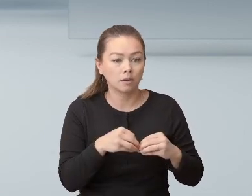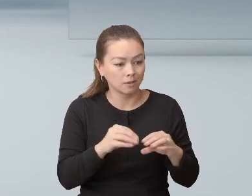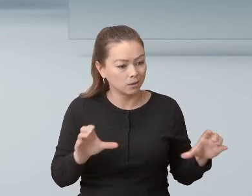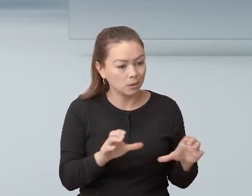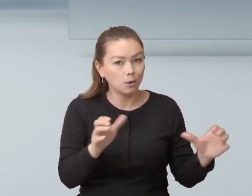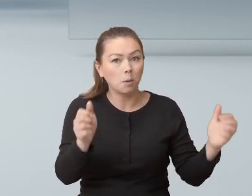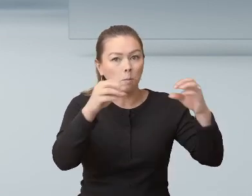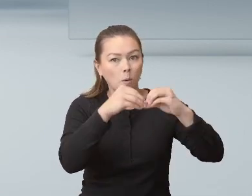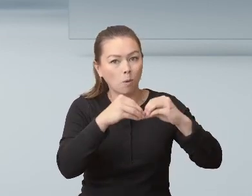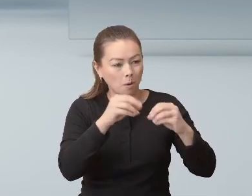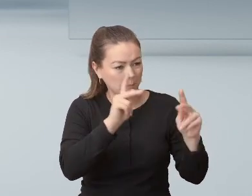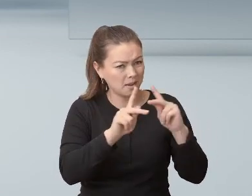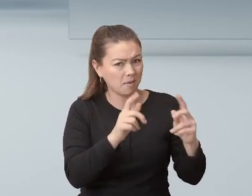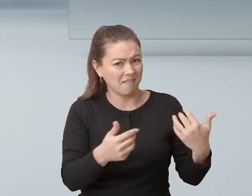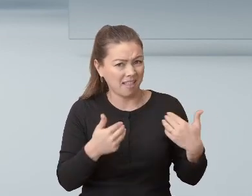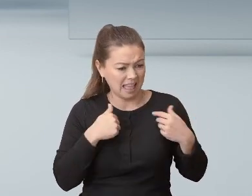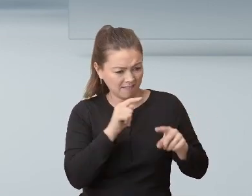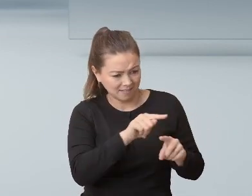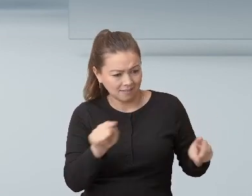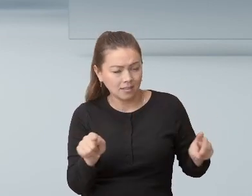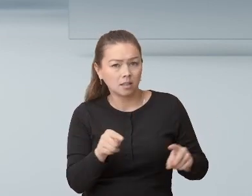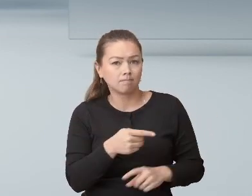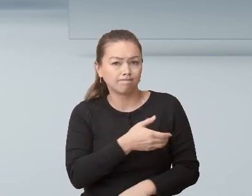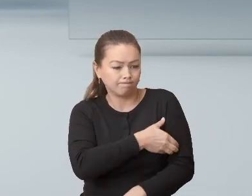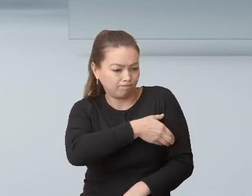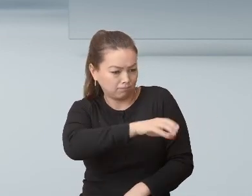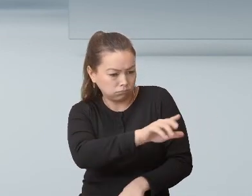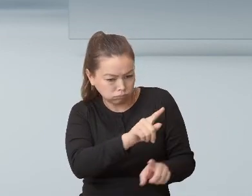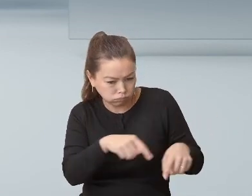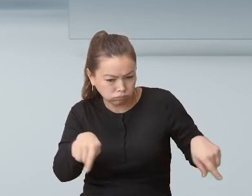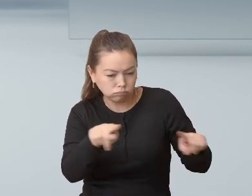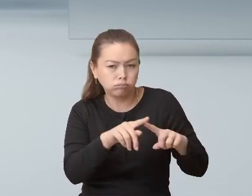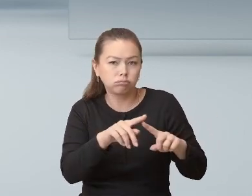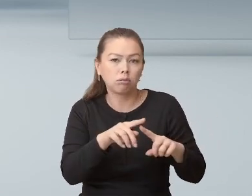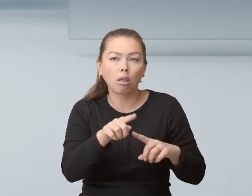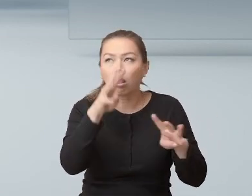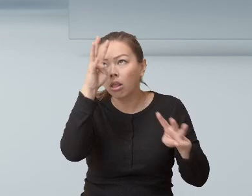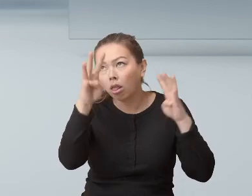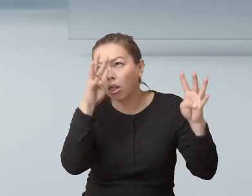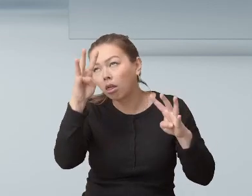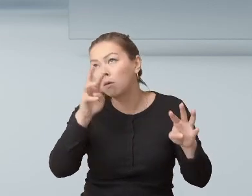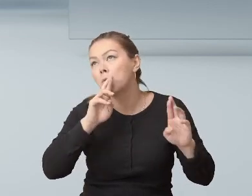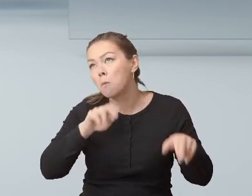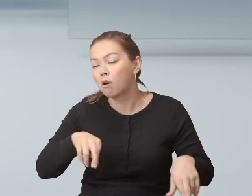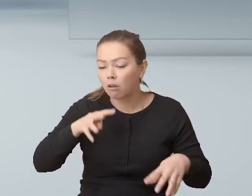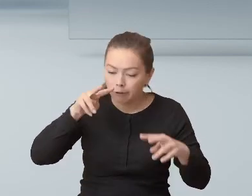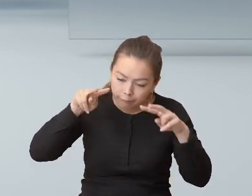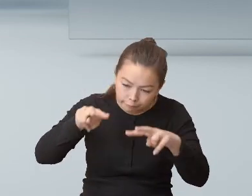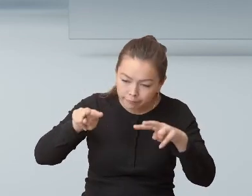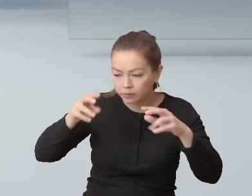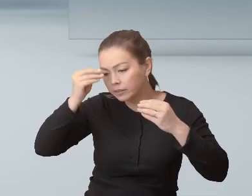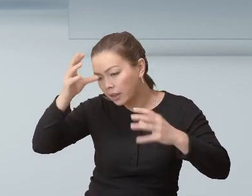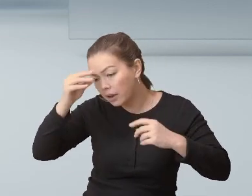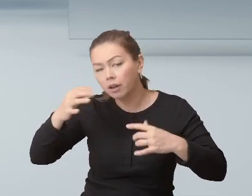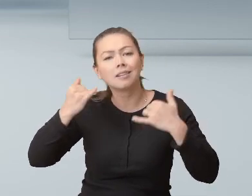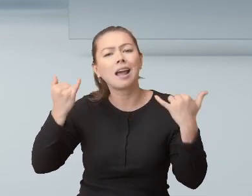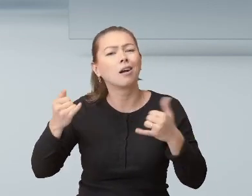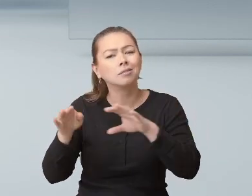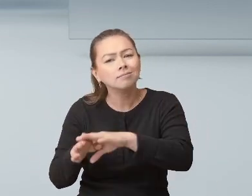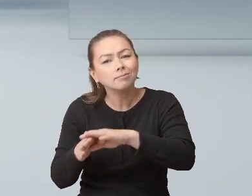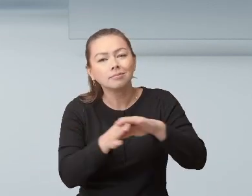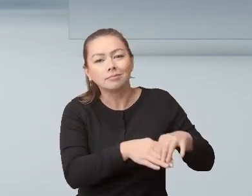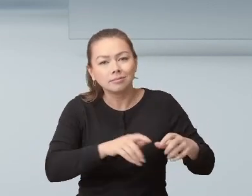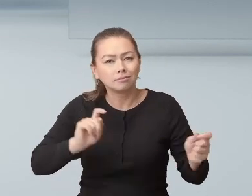need to do instead of spending all their time on creating reports and looking at data. So it's a game changer, that's for